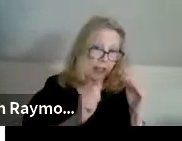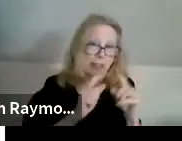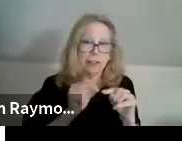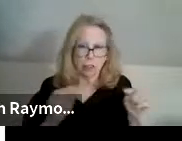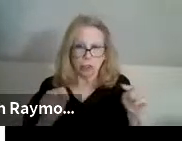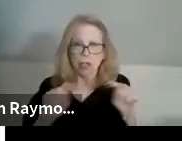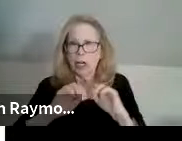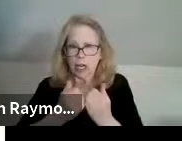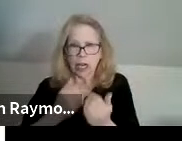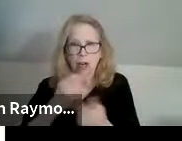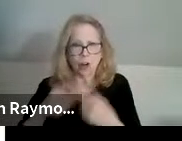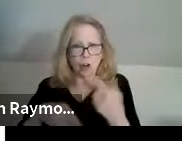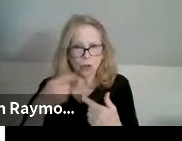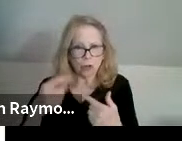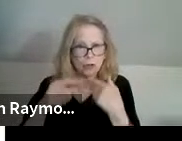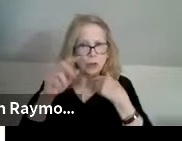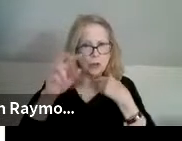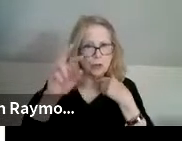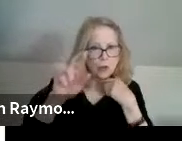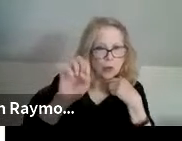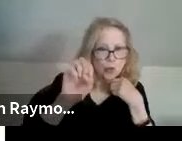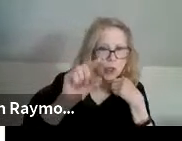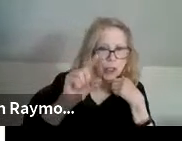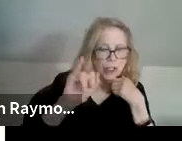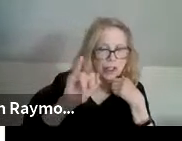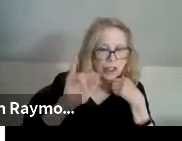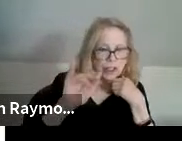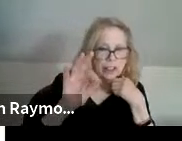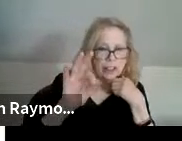is reginfo.gov, all one word,